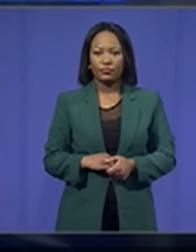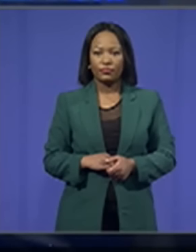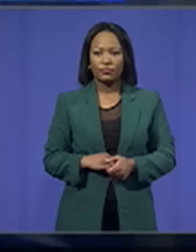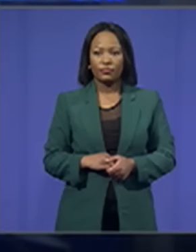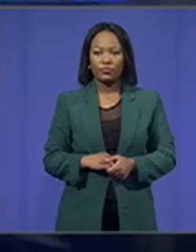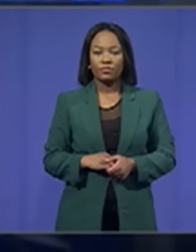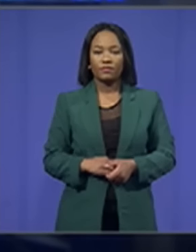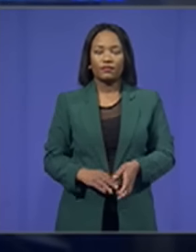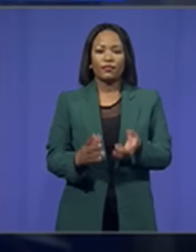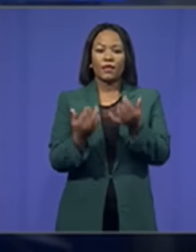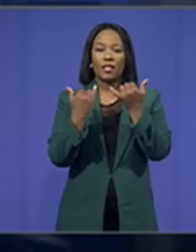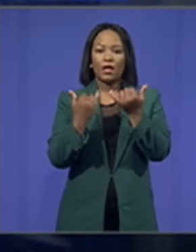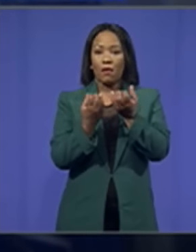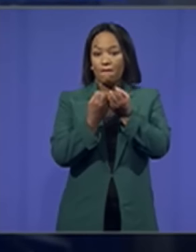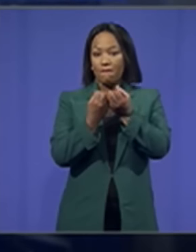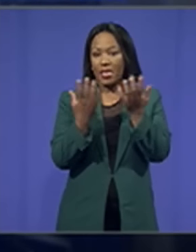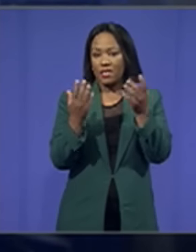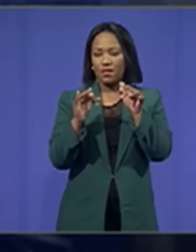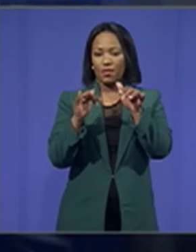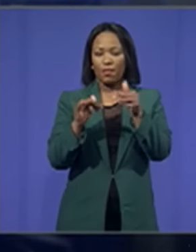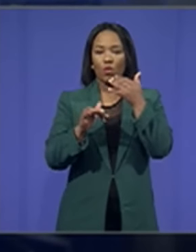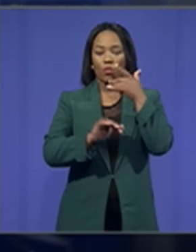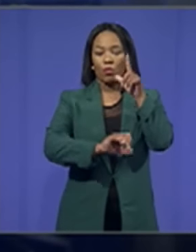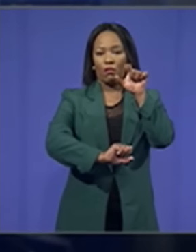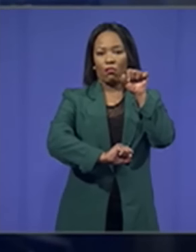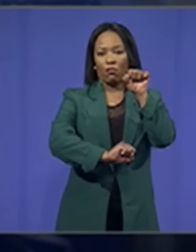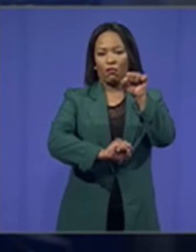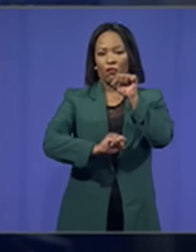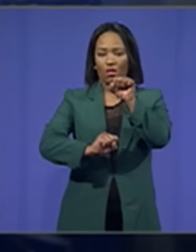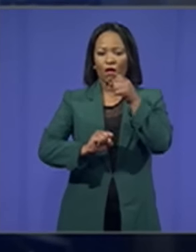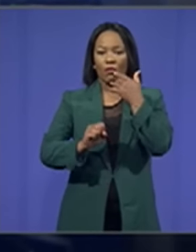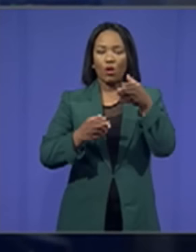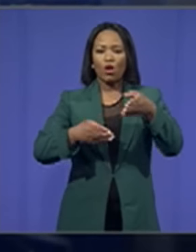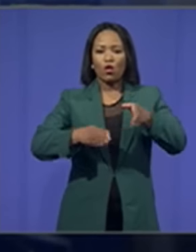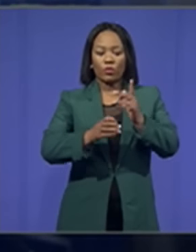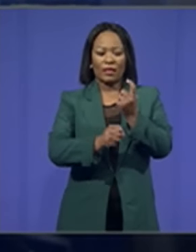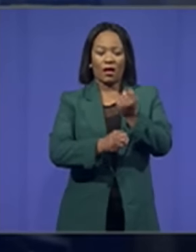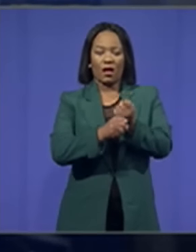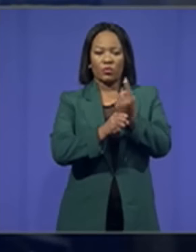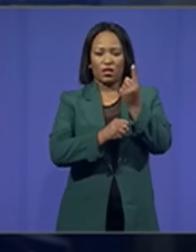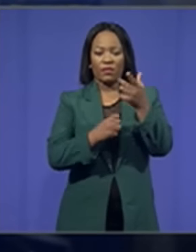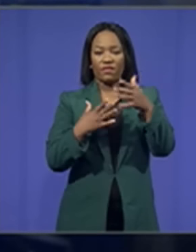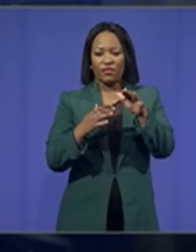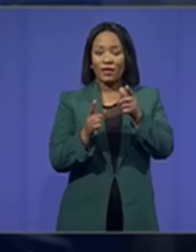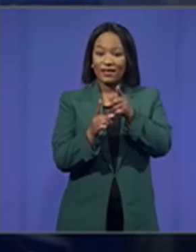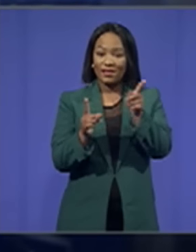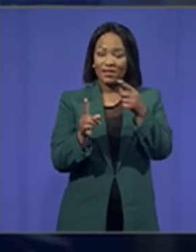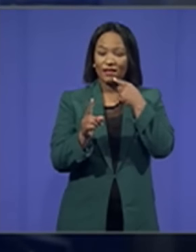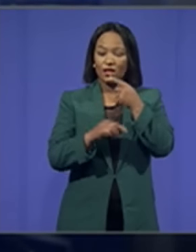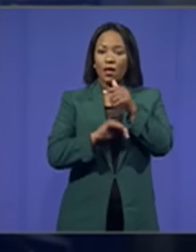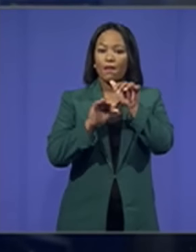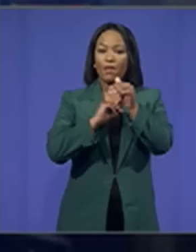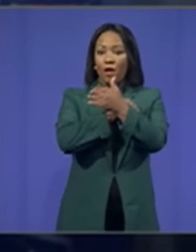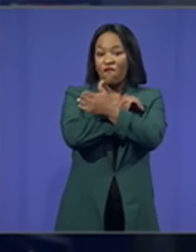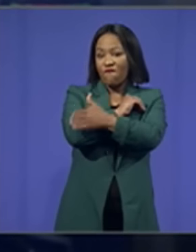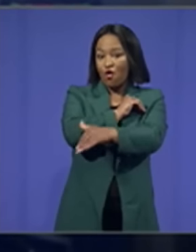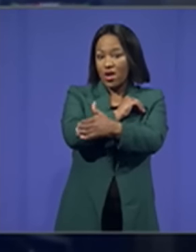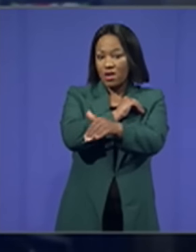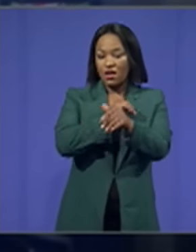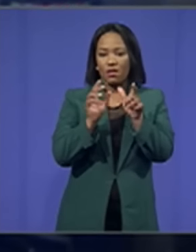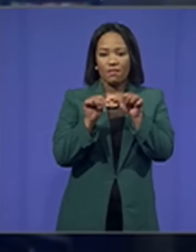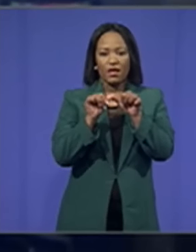Ho sa le jwalo diketekete tsa baipelaetsi di bontshitse boipelaetso ba tsona mebileng ya Gauteng ka jeno mo di batlang hore melata e senang ditokomane e